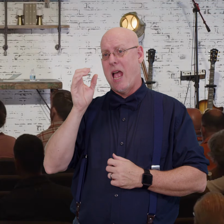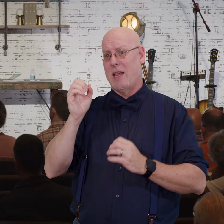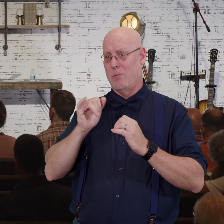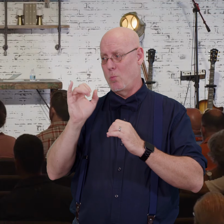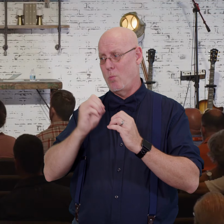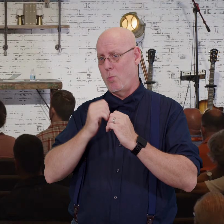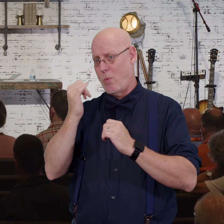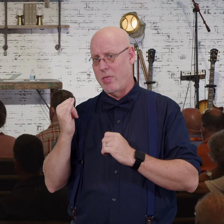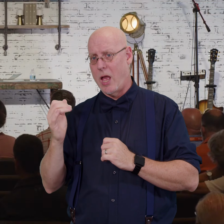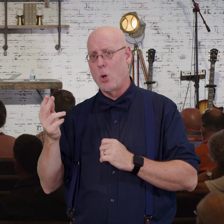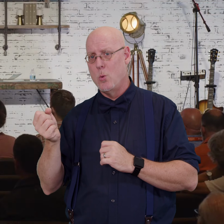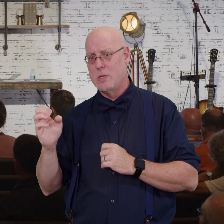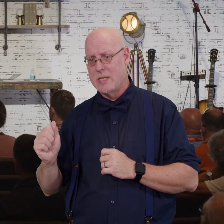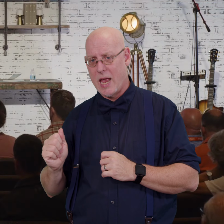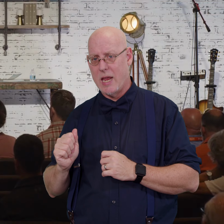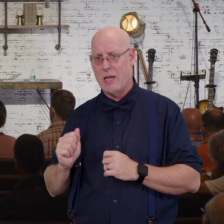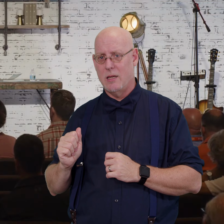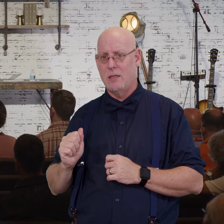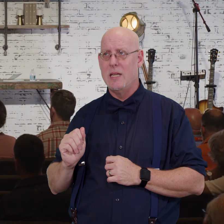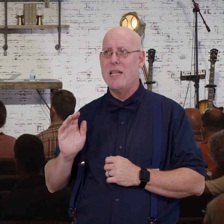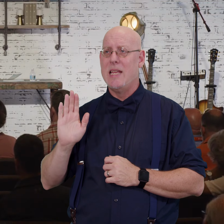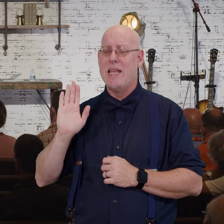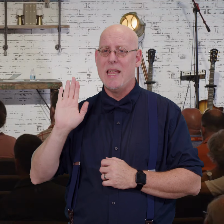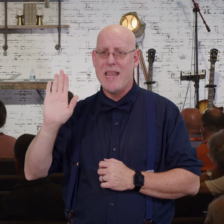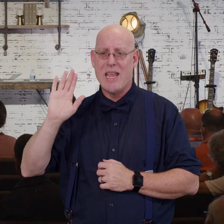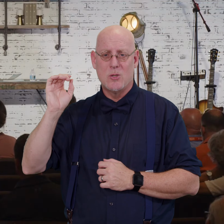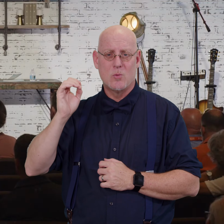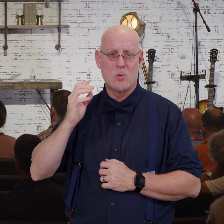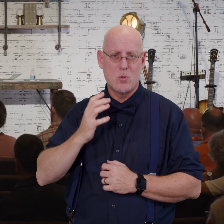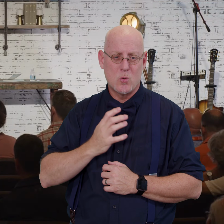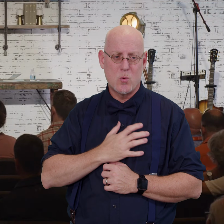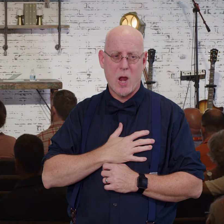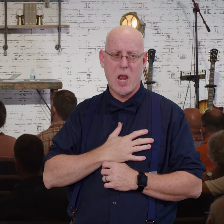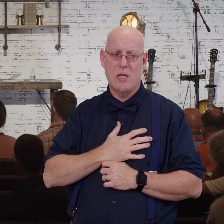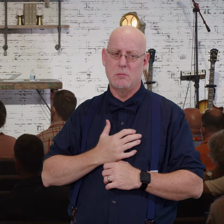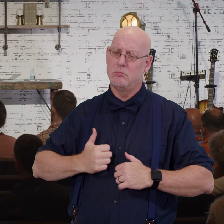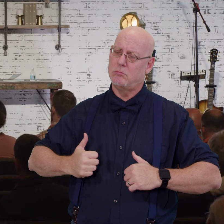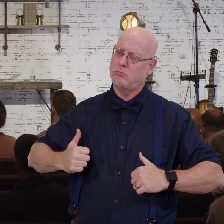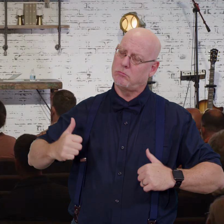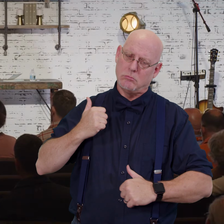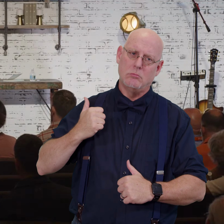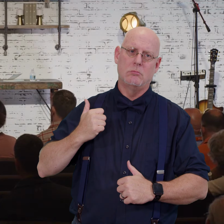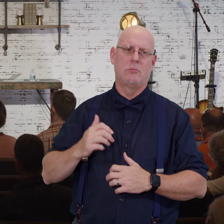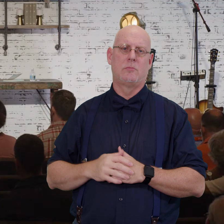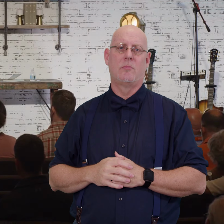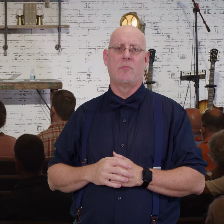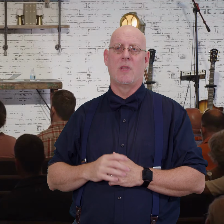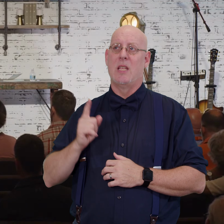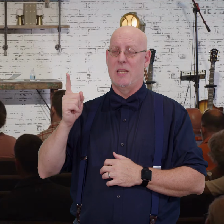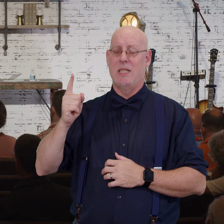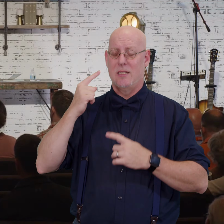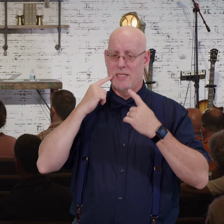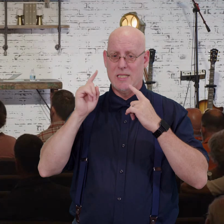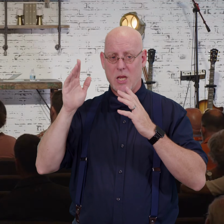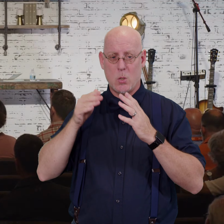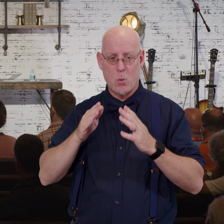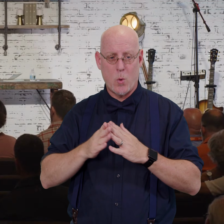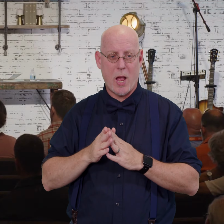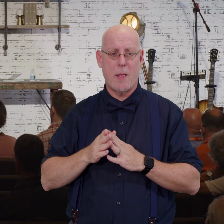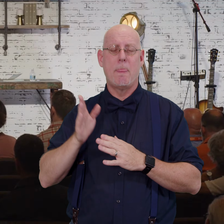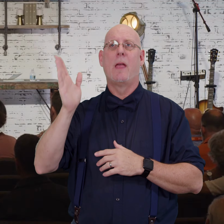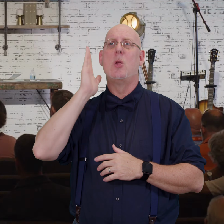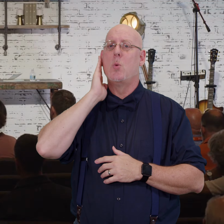Hosea. And his grace is sovereign. And he gets his way.